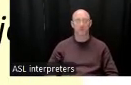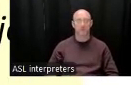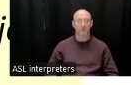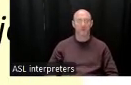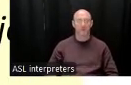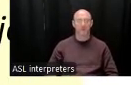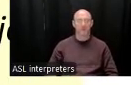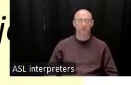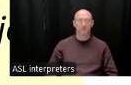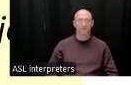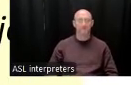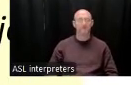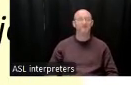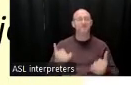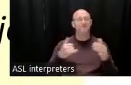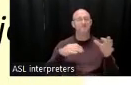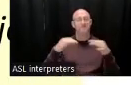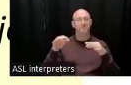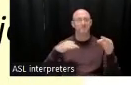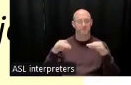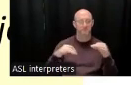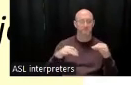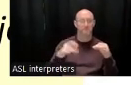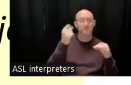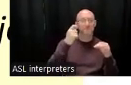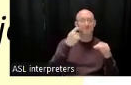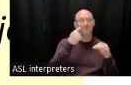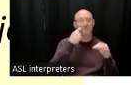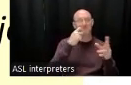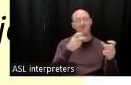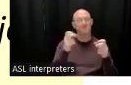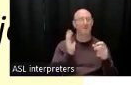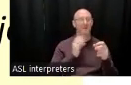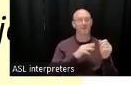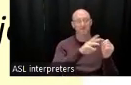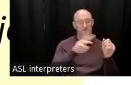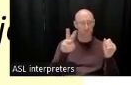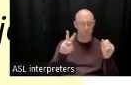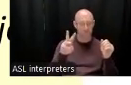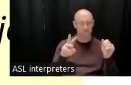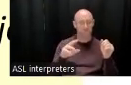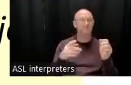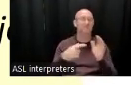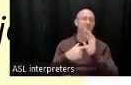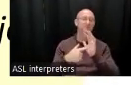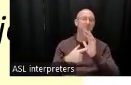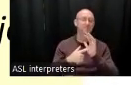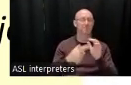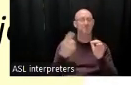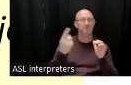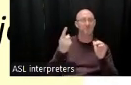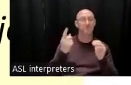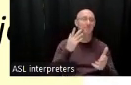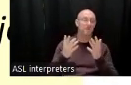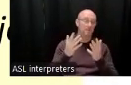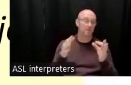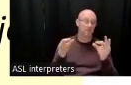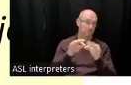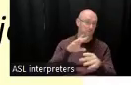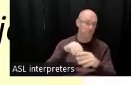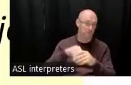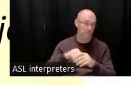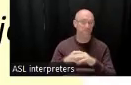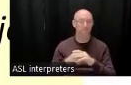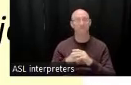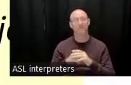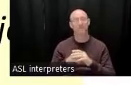This is a description, and this is just taken from the website, and this is an example of something that might be worth including.